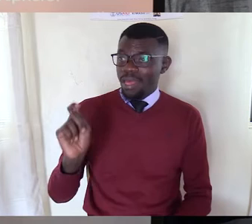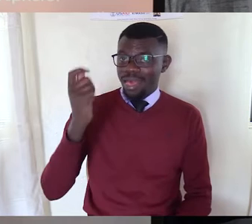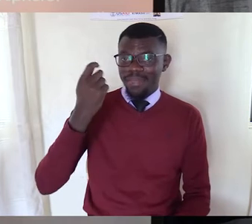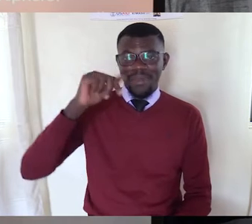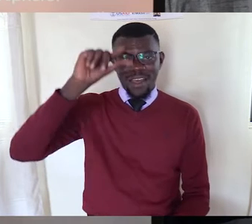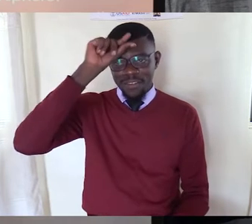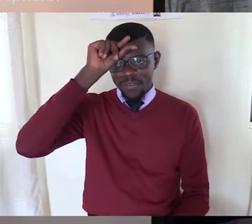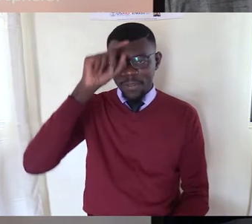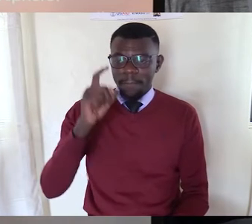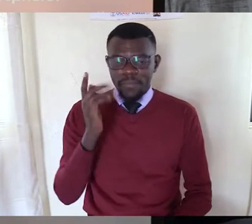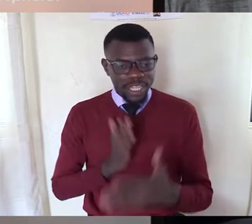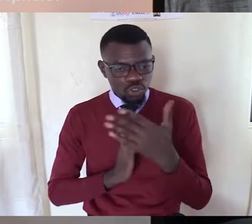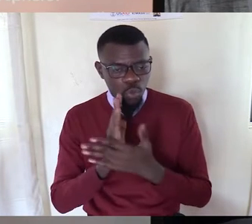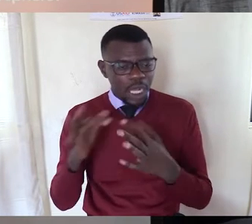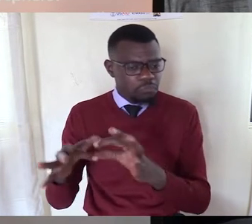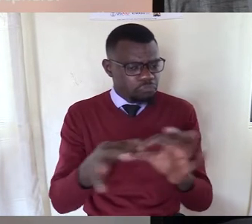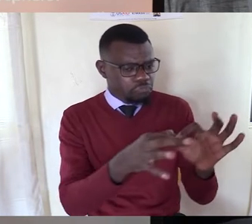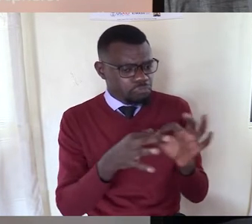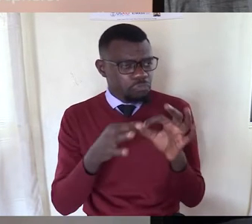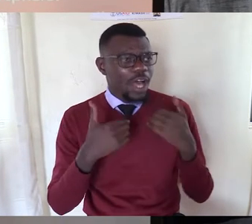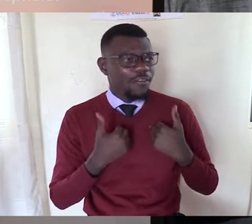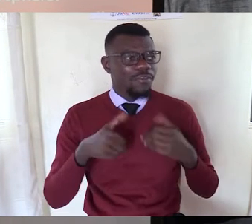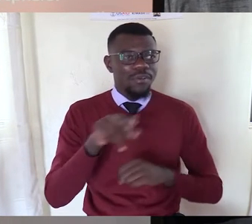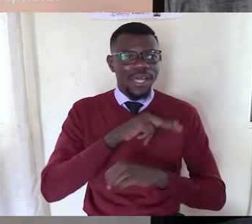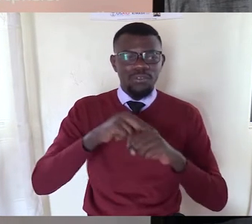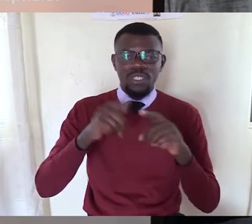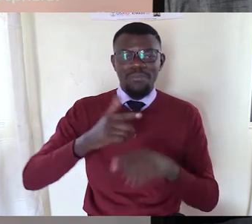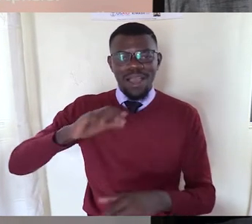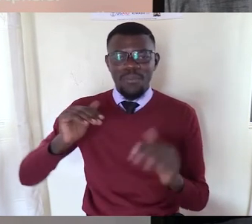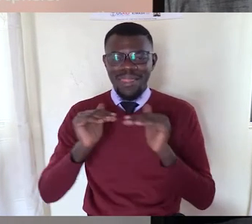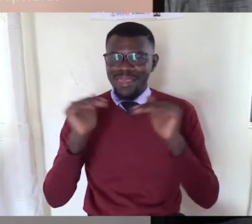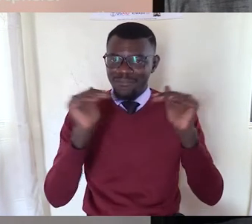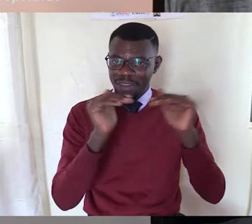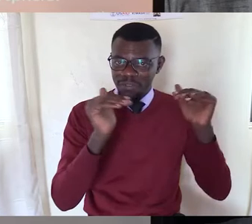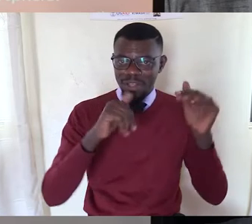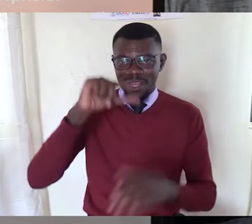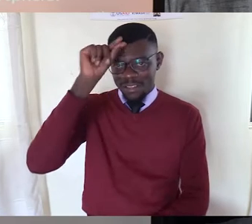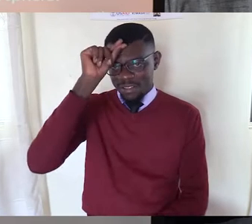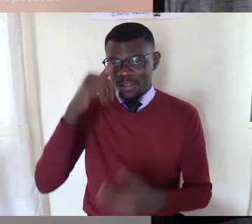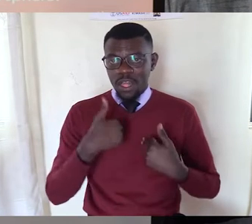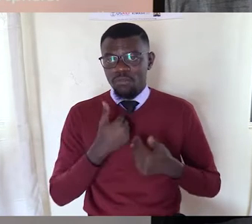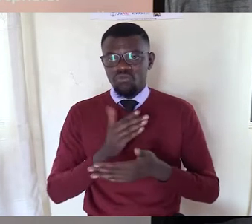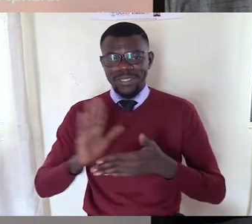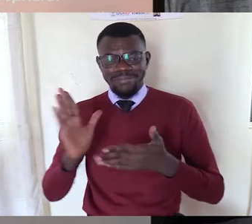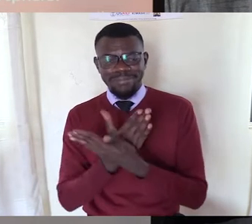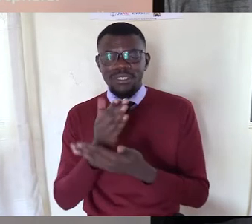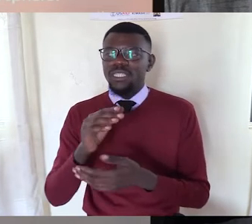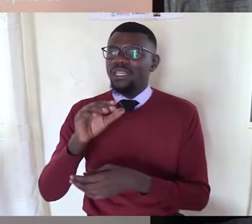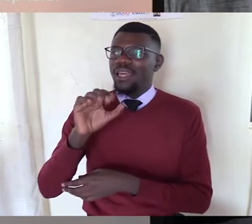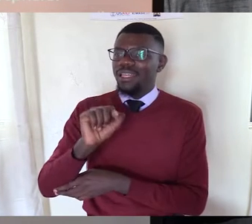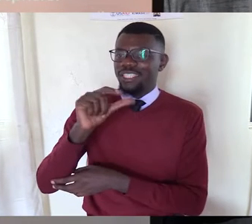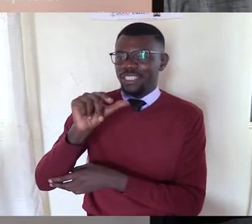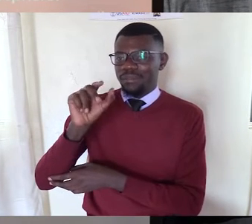government should ensure greater coordination between the national and county levels of government in the elimination of SGBV to